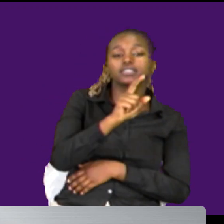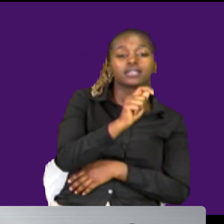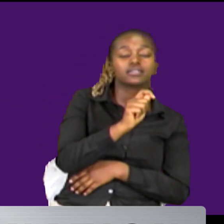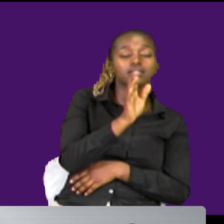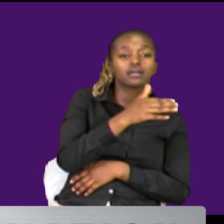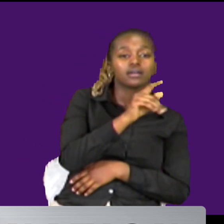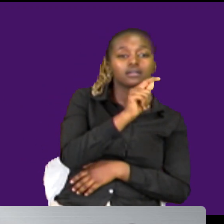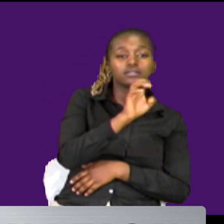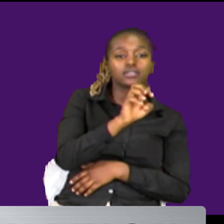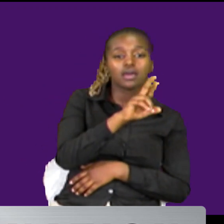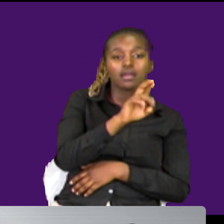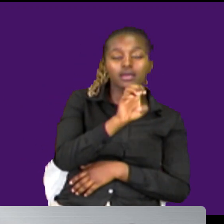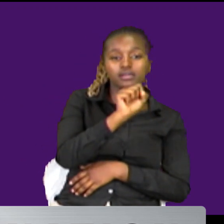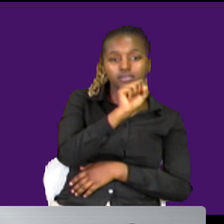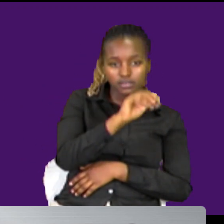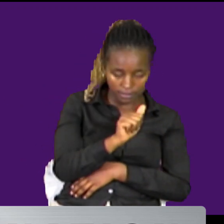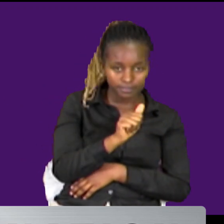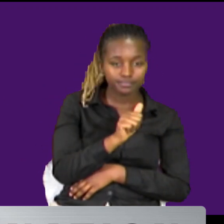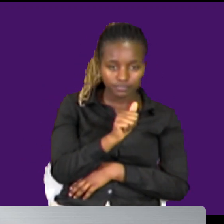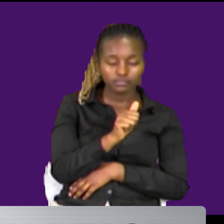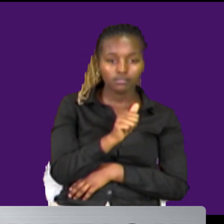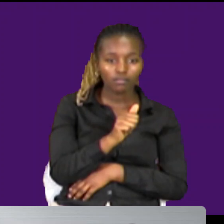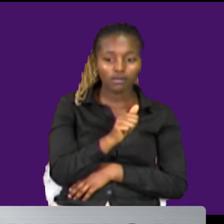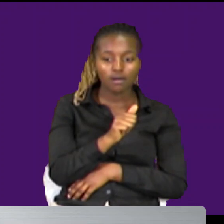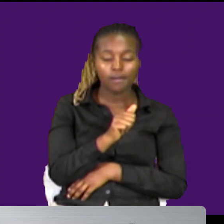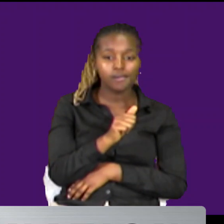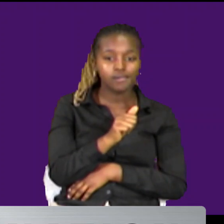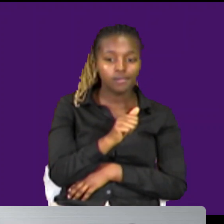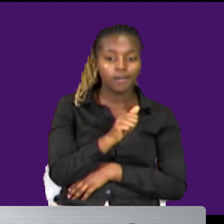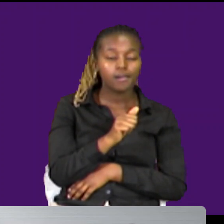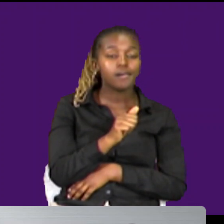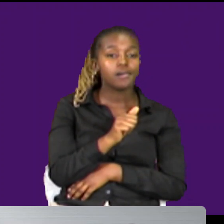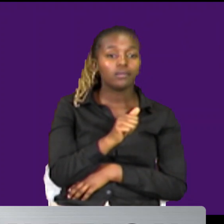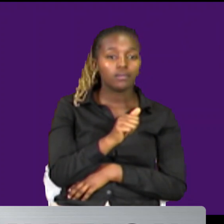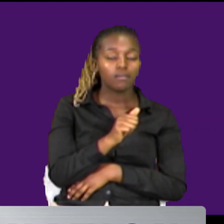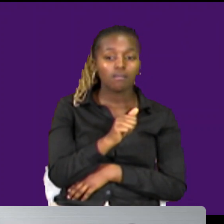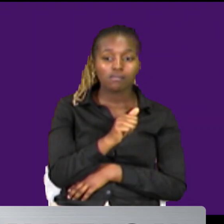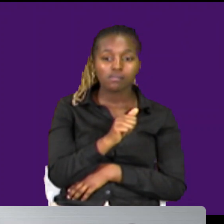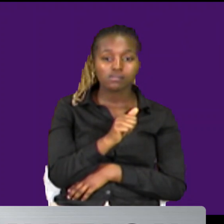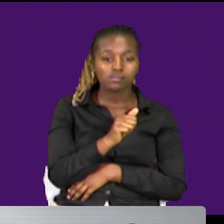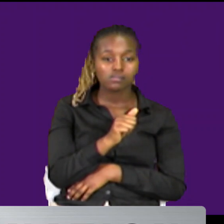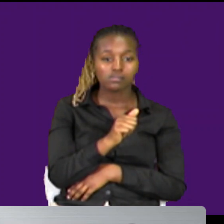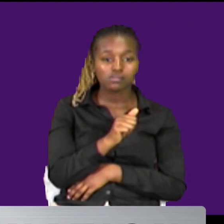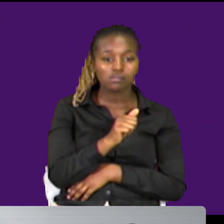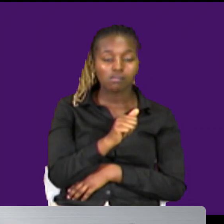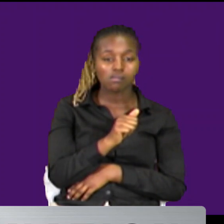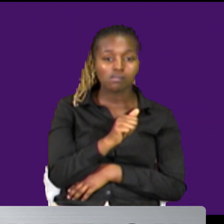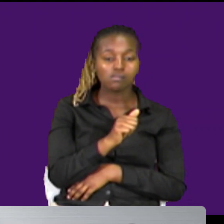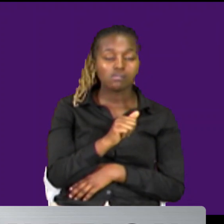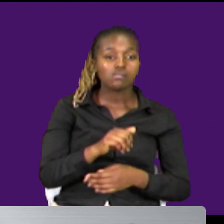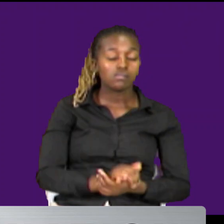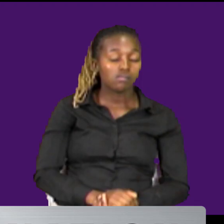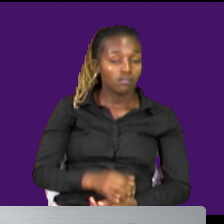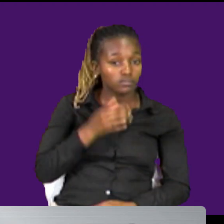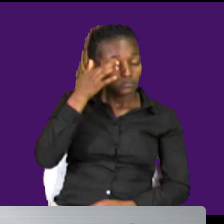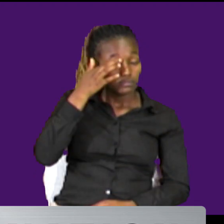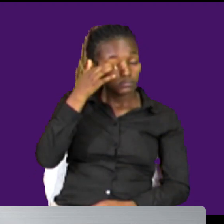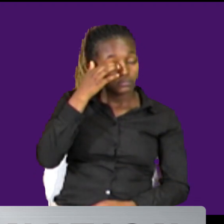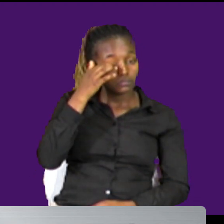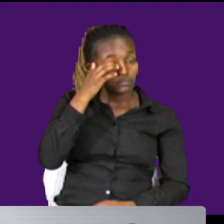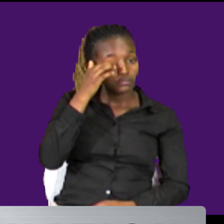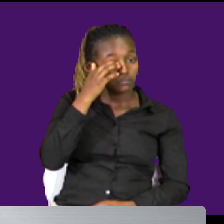understand the scenario in Nairobi. And of course, St. Teresa is a Catholic. It is a school. He was at St. Teresa. Yes. And what he was